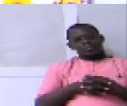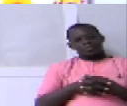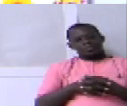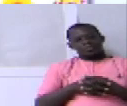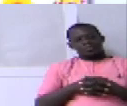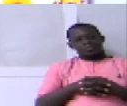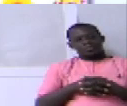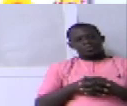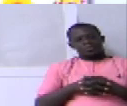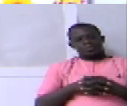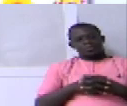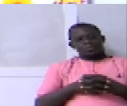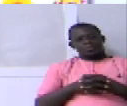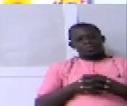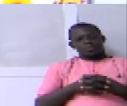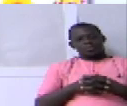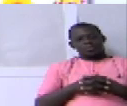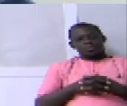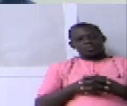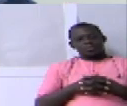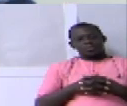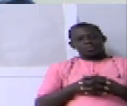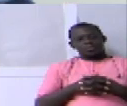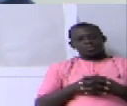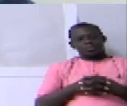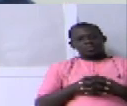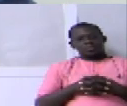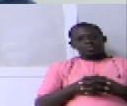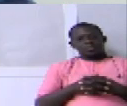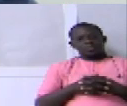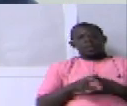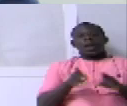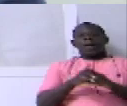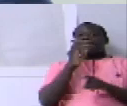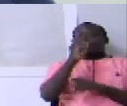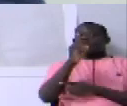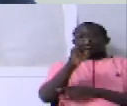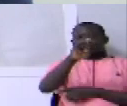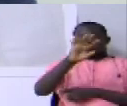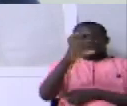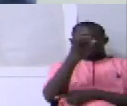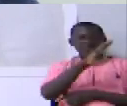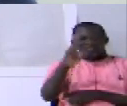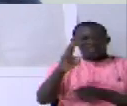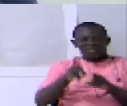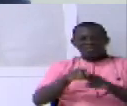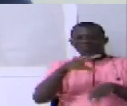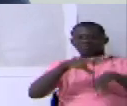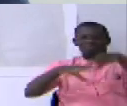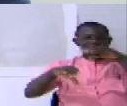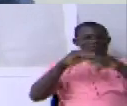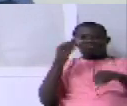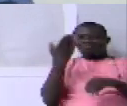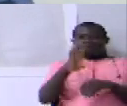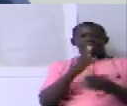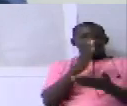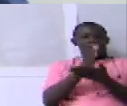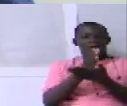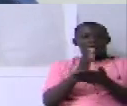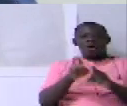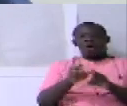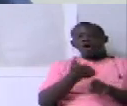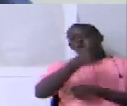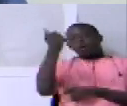le kakamodi la andu ibake la le. But you cannot run away from the fact that those who worked under you were part of your team.